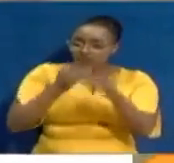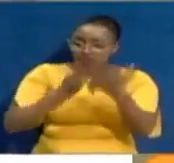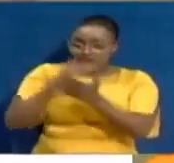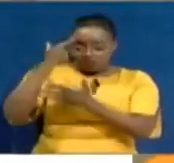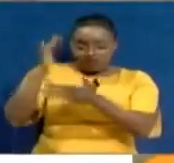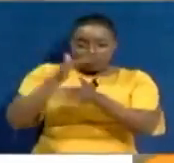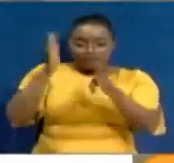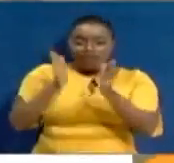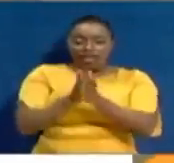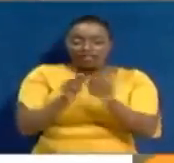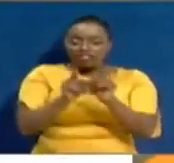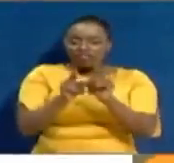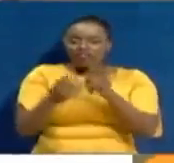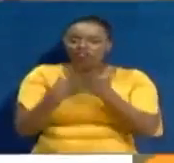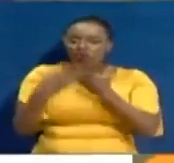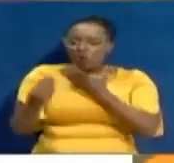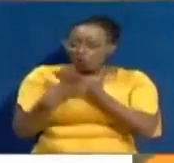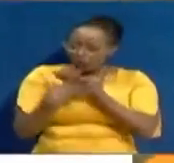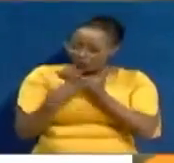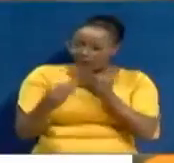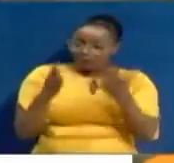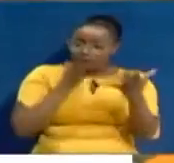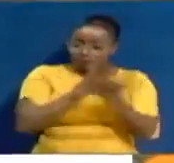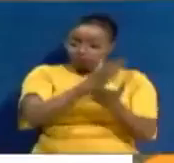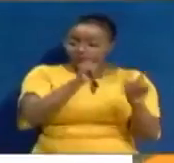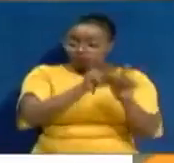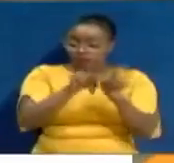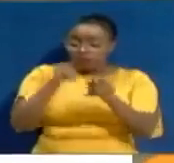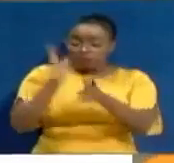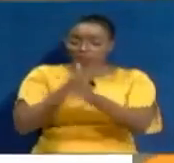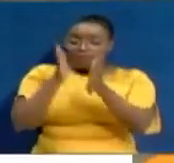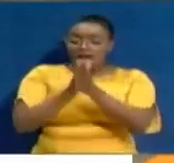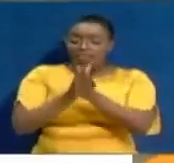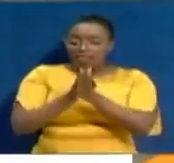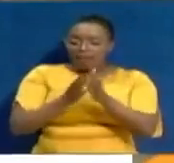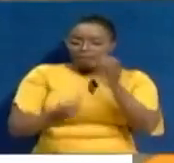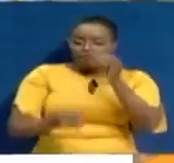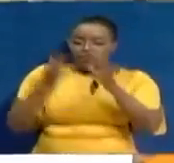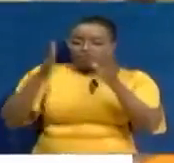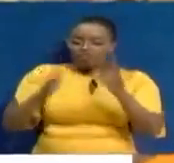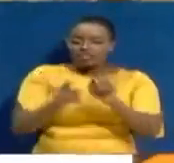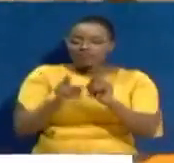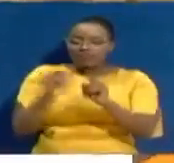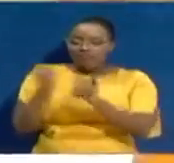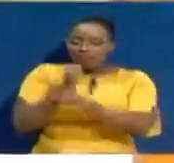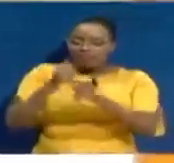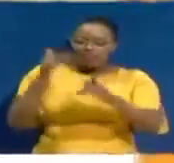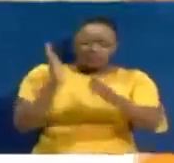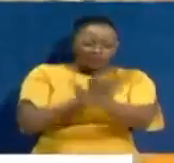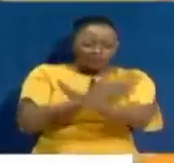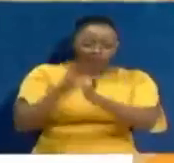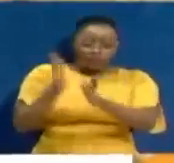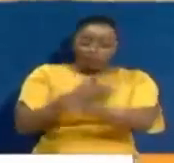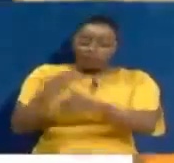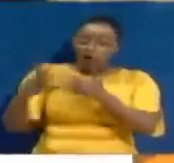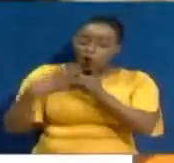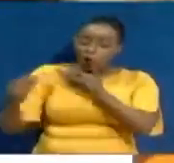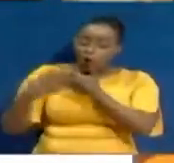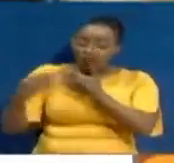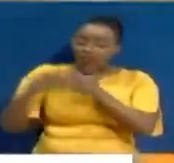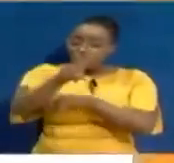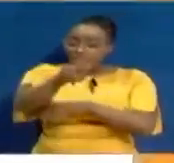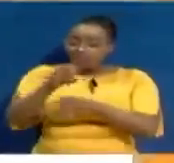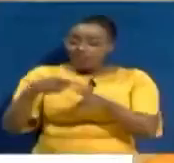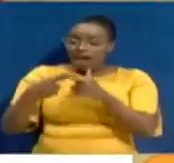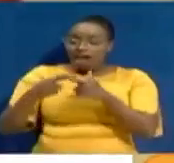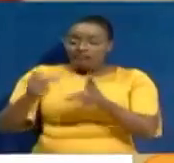for the streamlining of the Copyright Act to protect both the musicians and producers. His battle against music pirates saw him lodge various cases